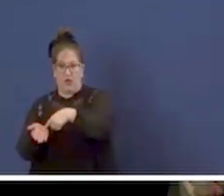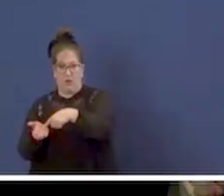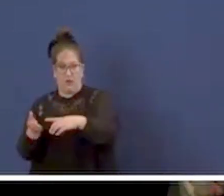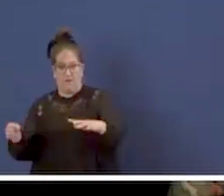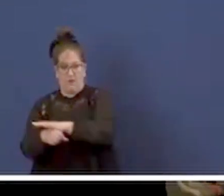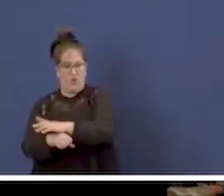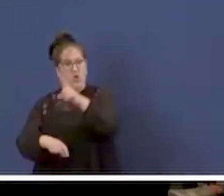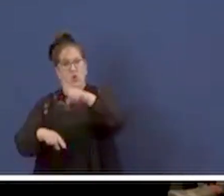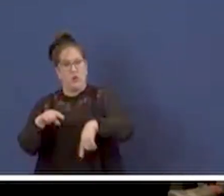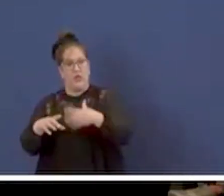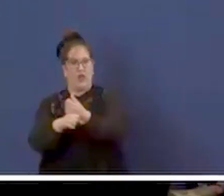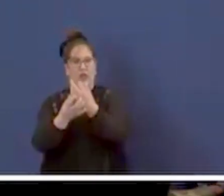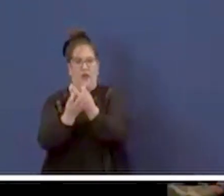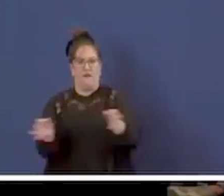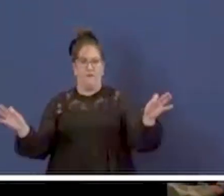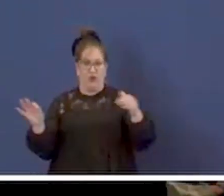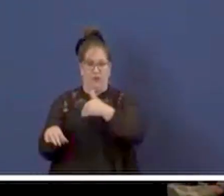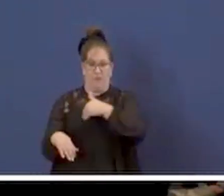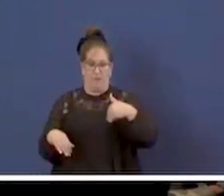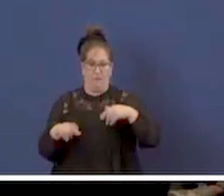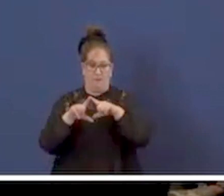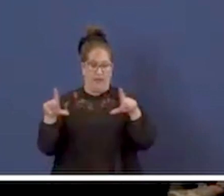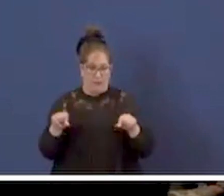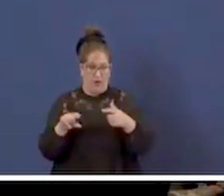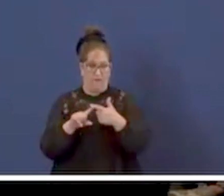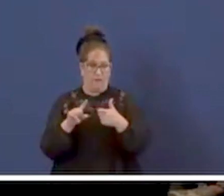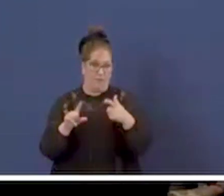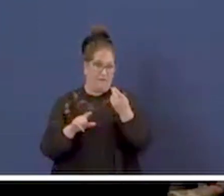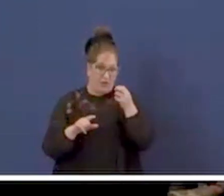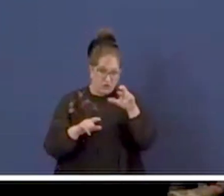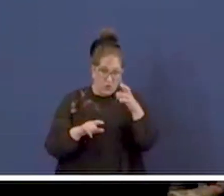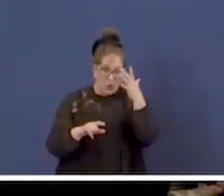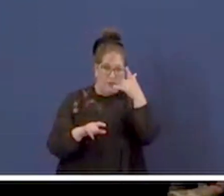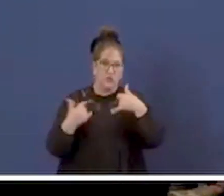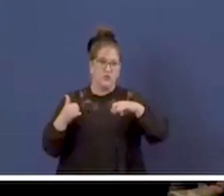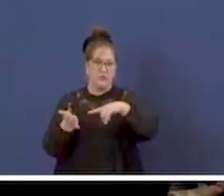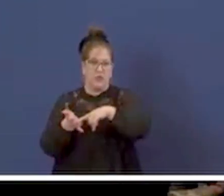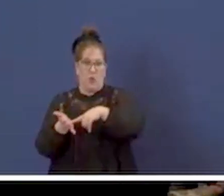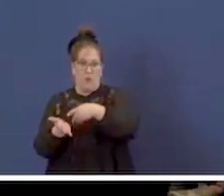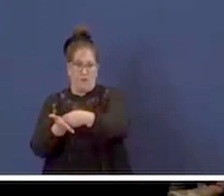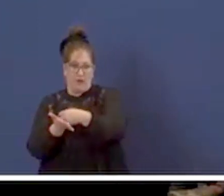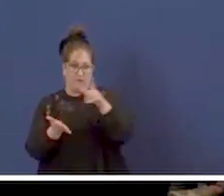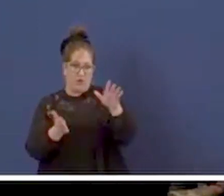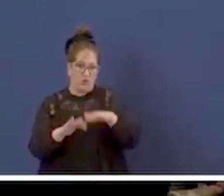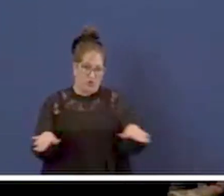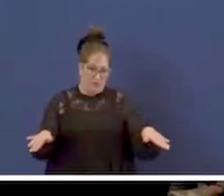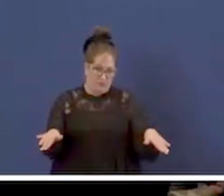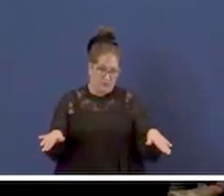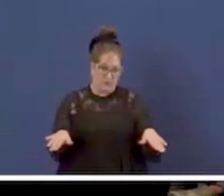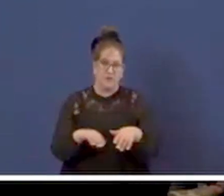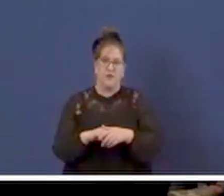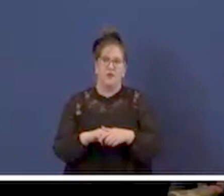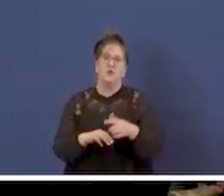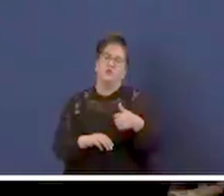free mammogram with the voucher provided for you by the College of Medicine because you still owe money for your child. So